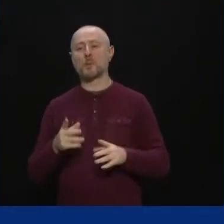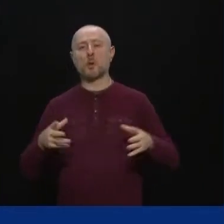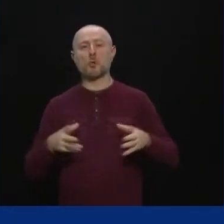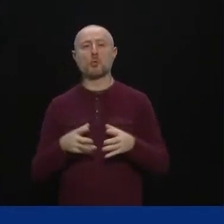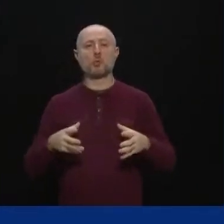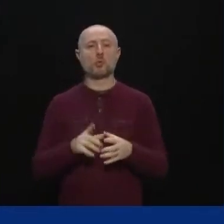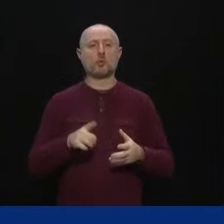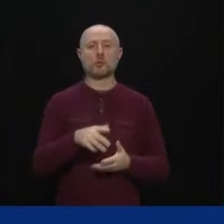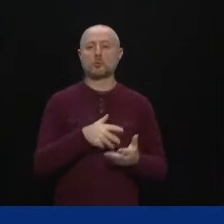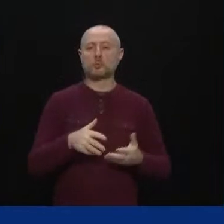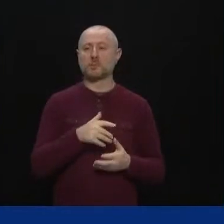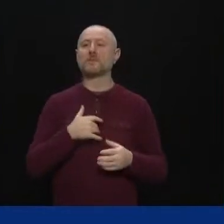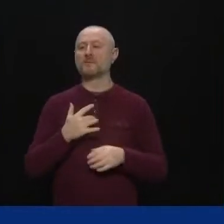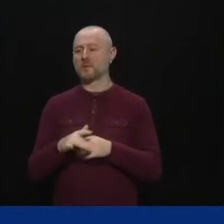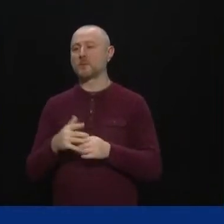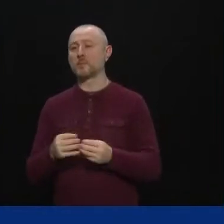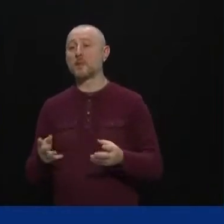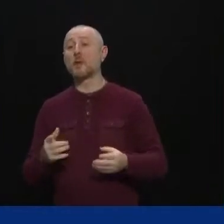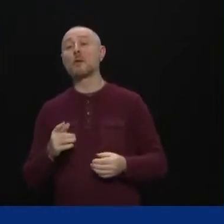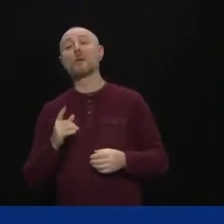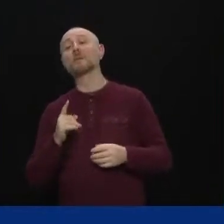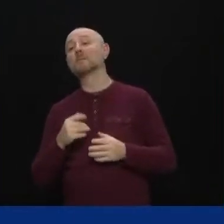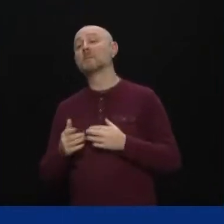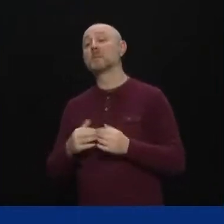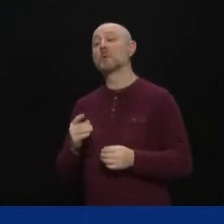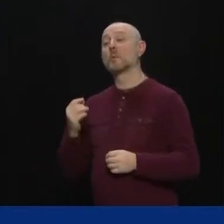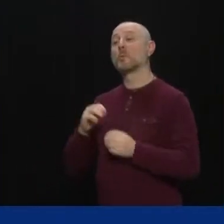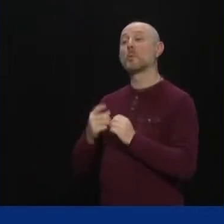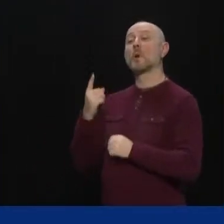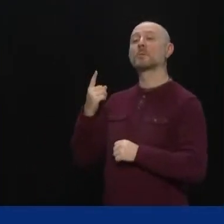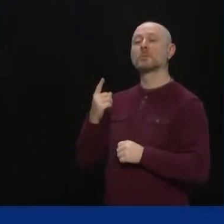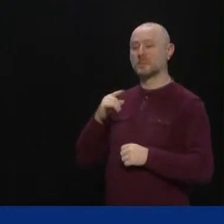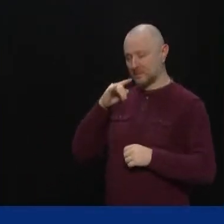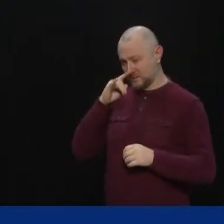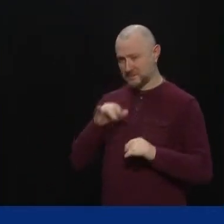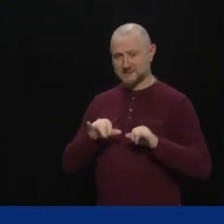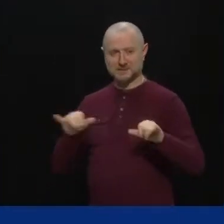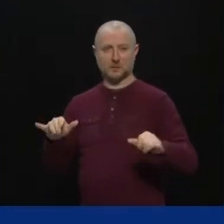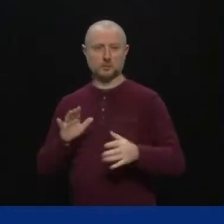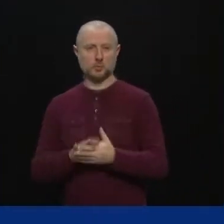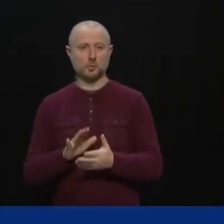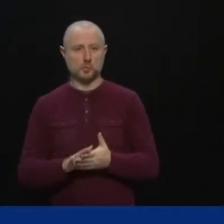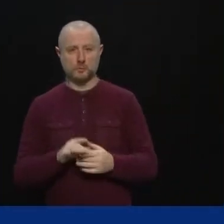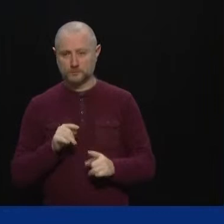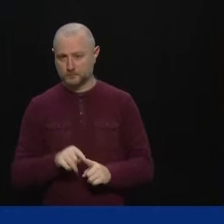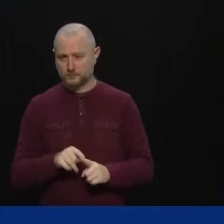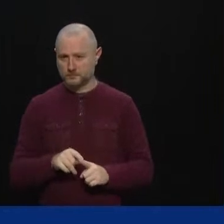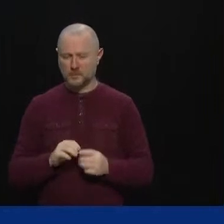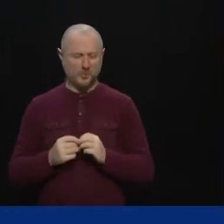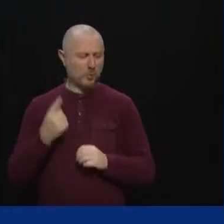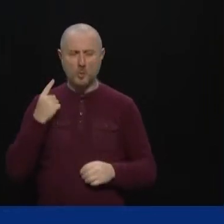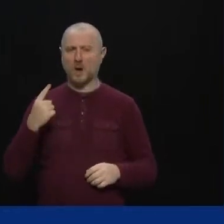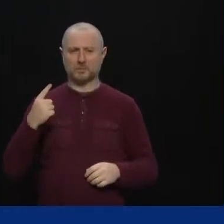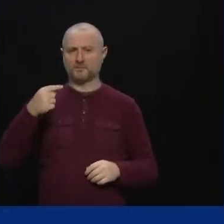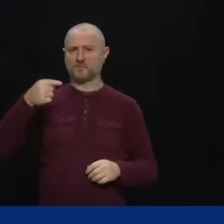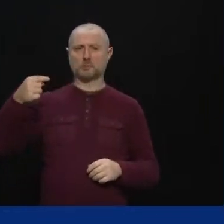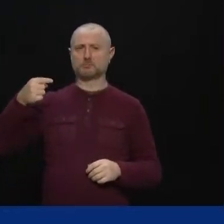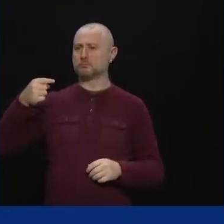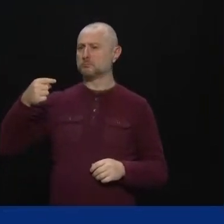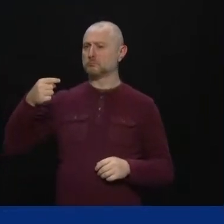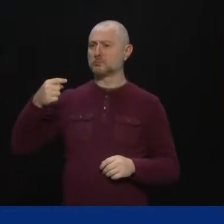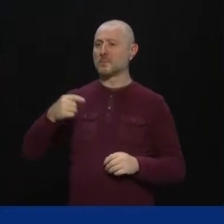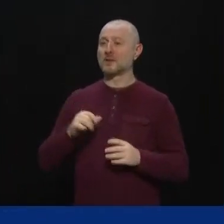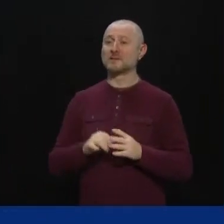priorities. Keeping kids in school, number one priority. Number one priority. Other states have not responded the same